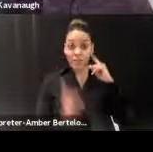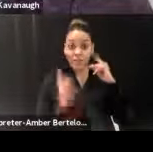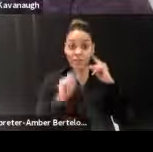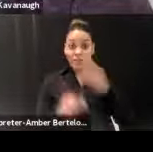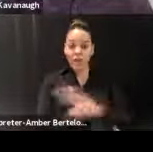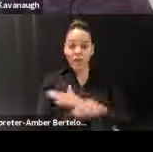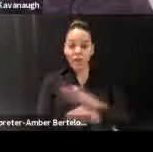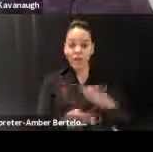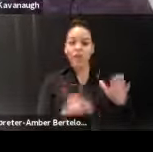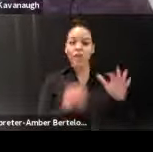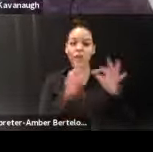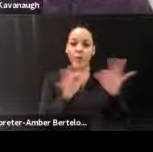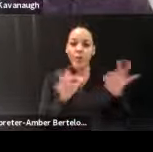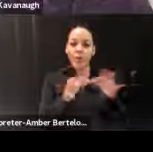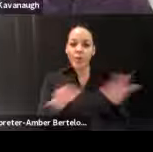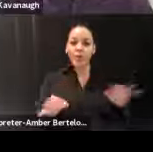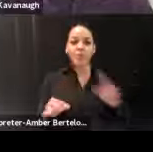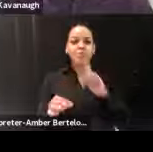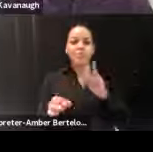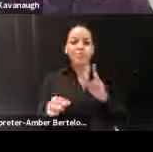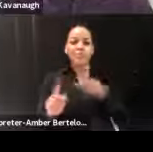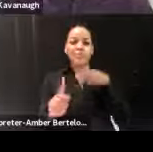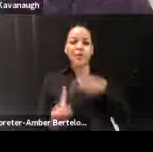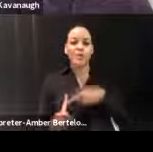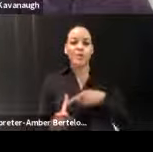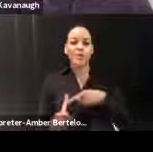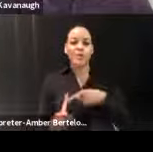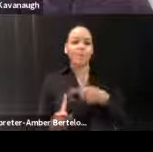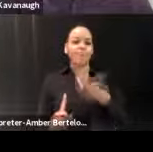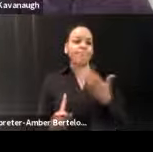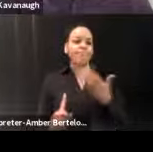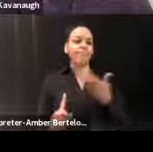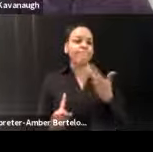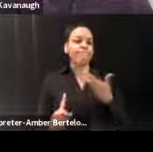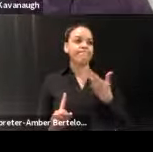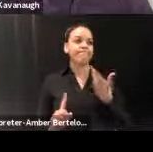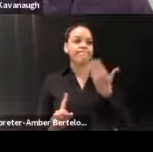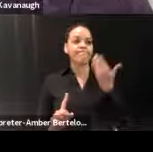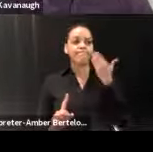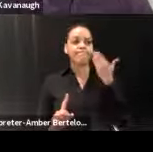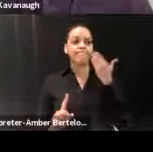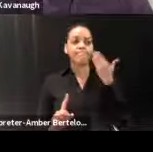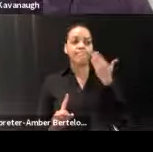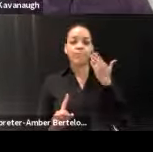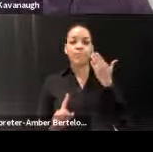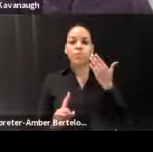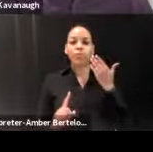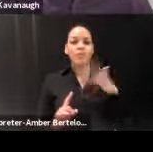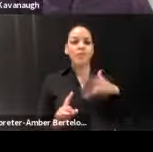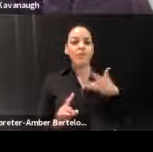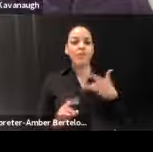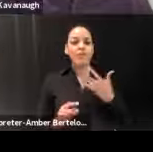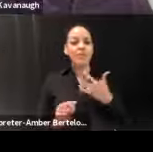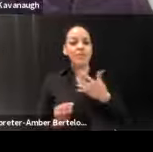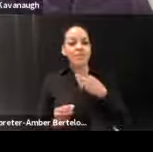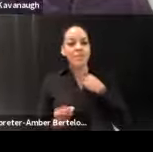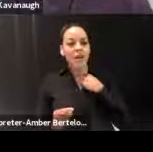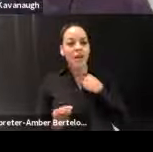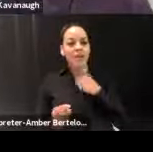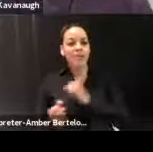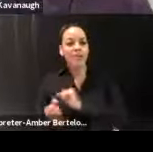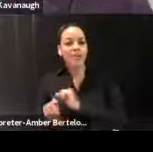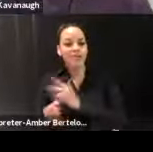lyrical content has to do with, you know, not being able to let go of things,